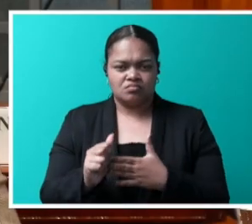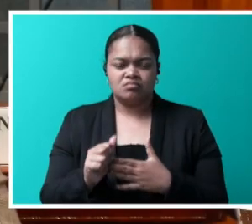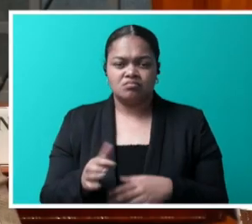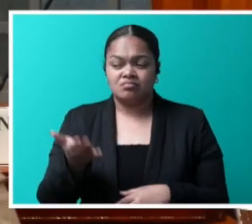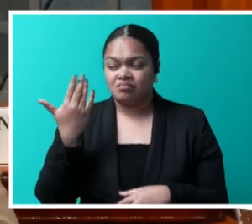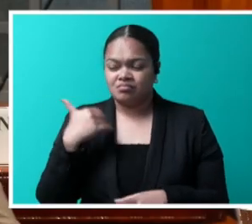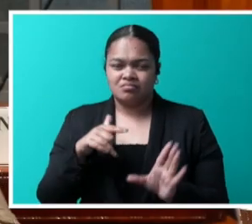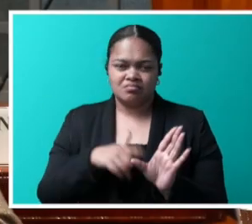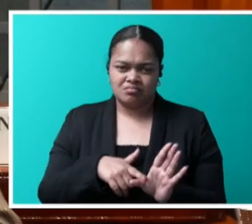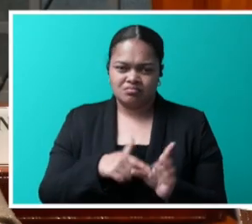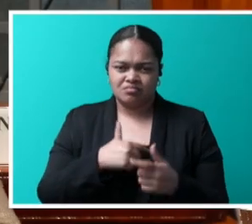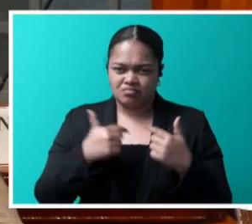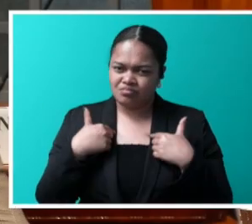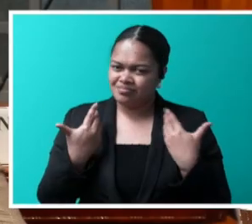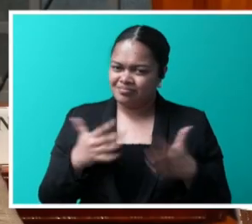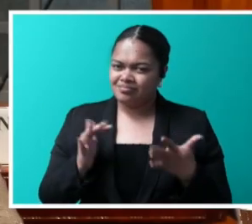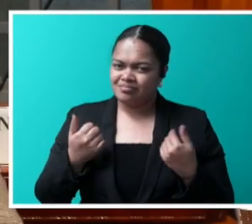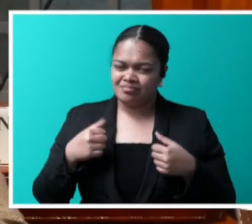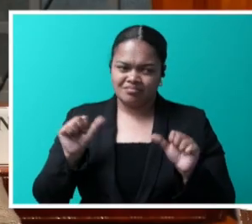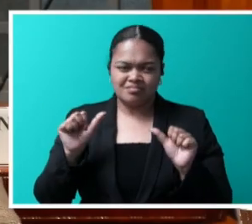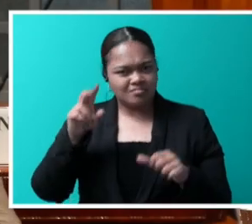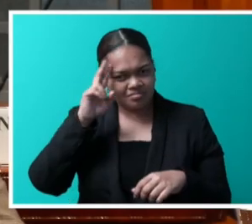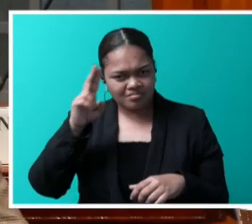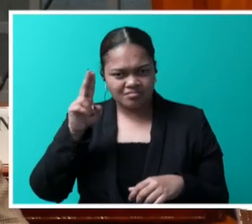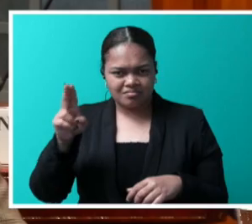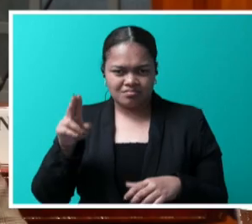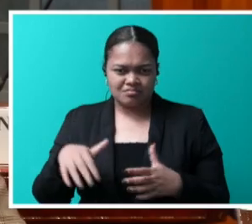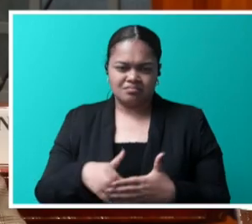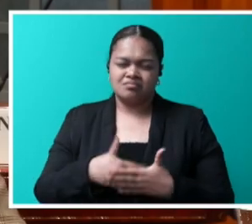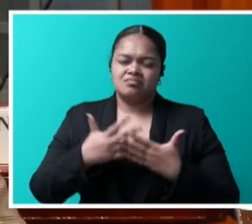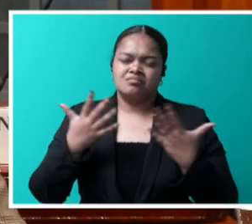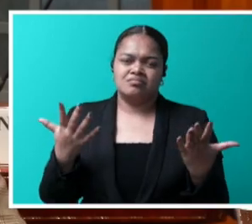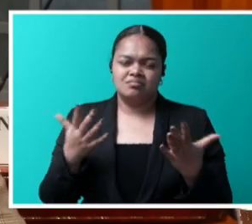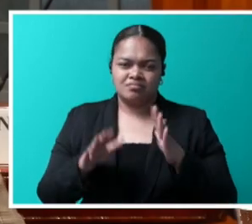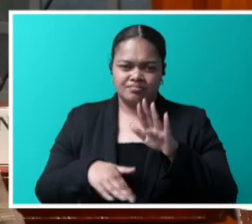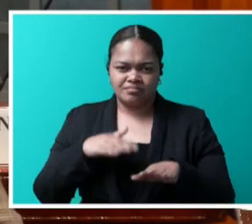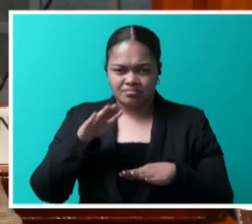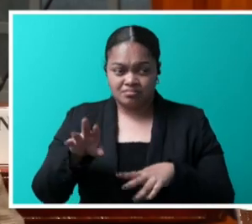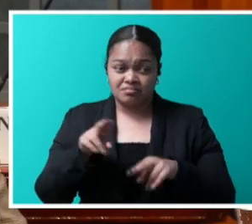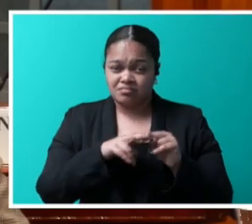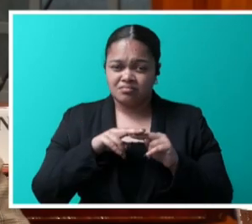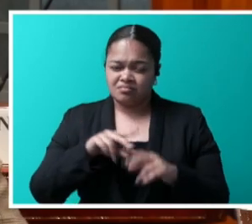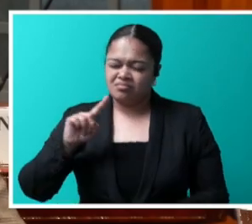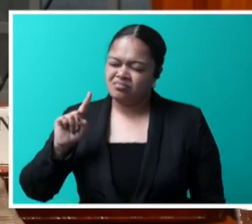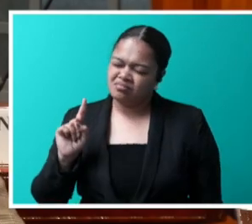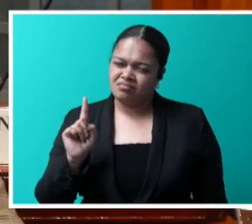year, we achieved a national major milestone. Fiji's first